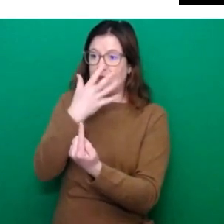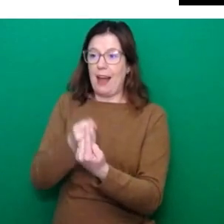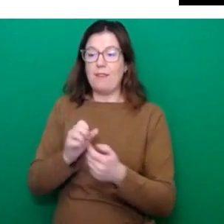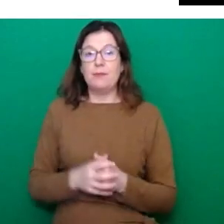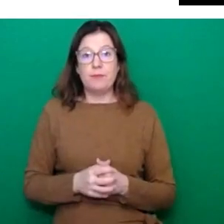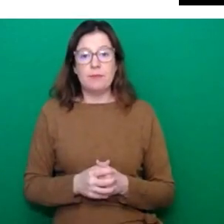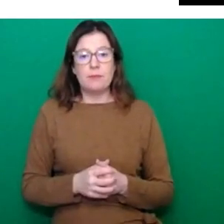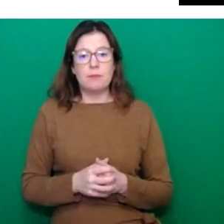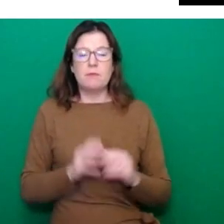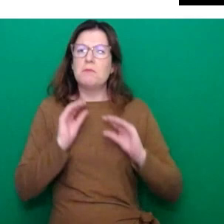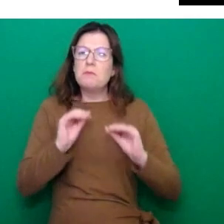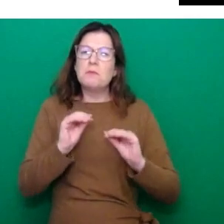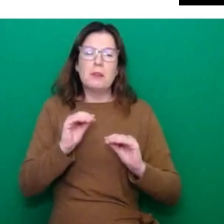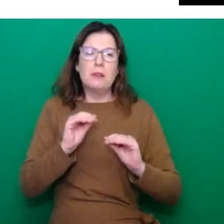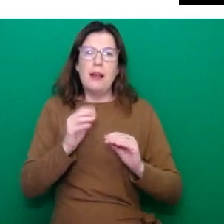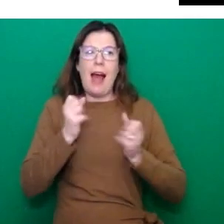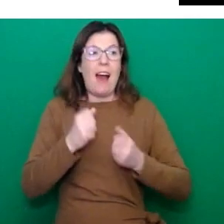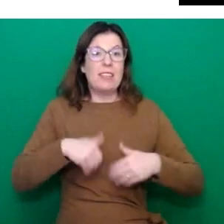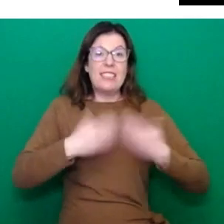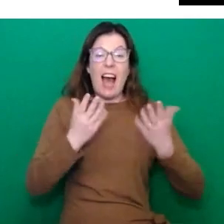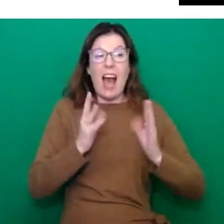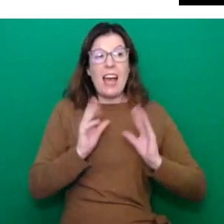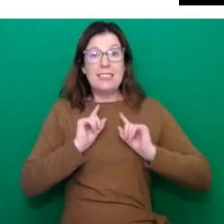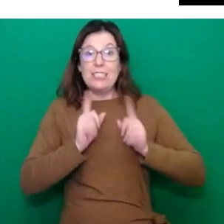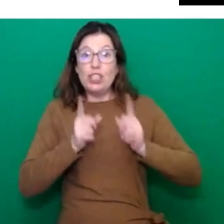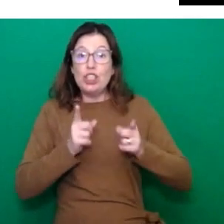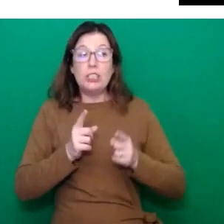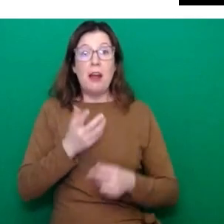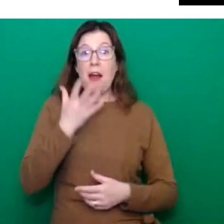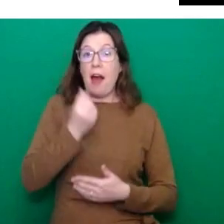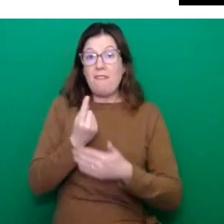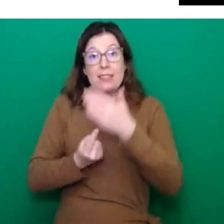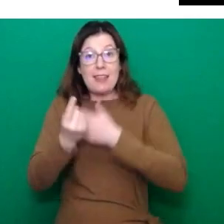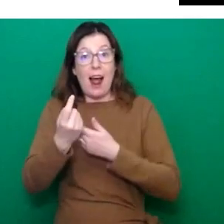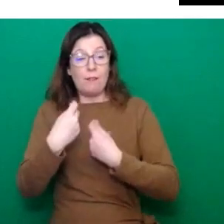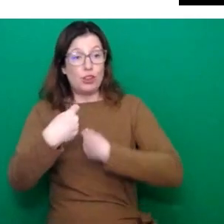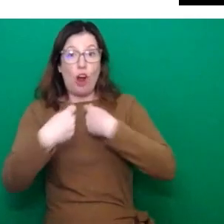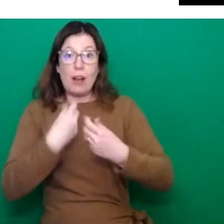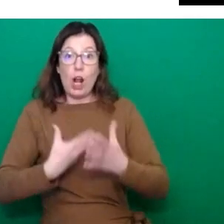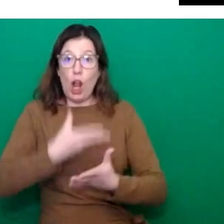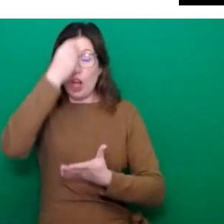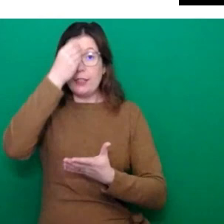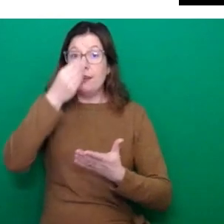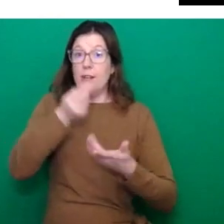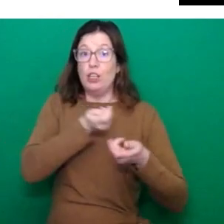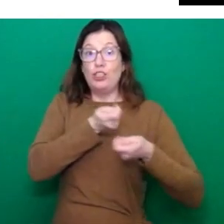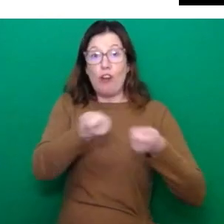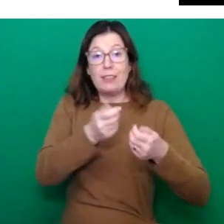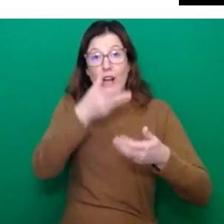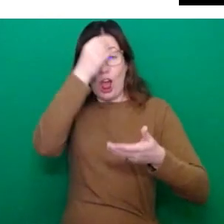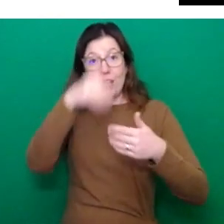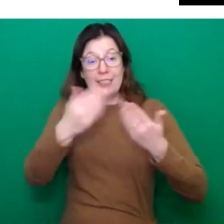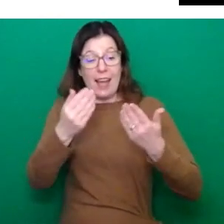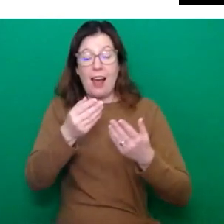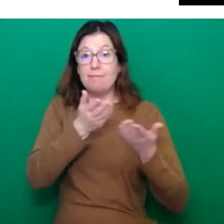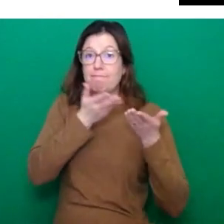in terms of its delivery. There are teaching days, there are self-directed study days, and directed learning days where there are particular tasks